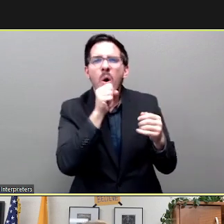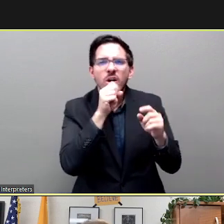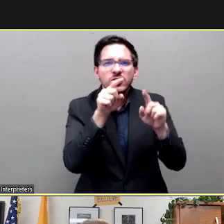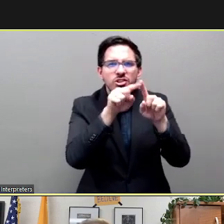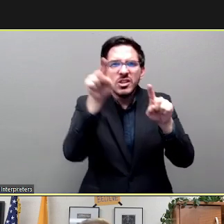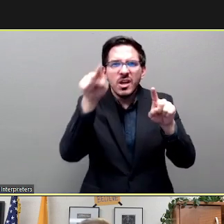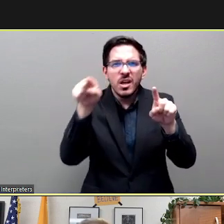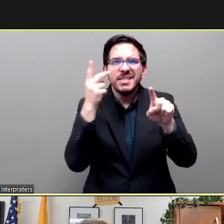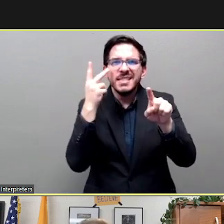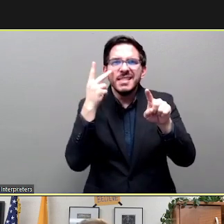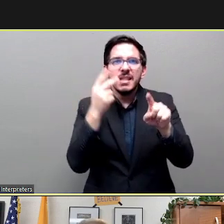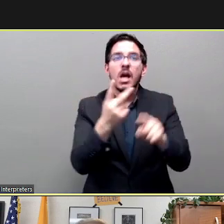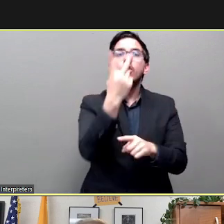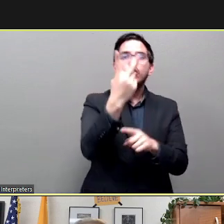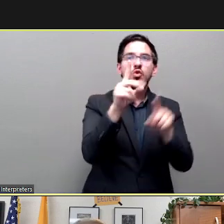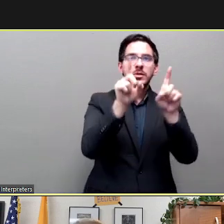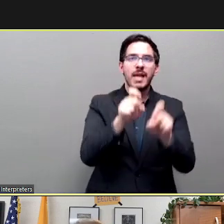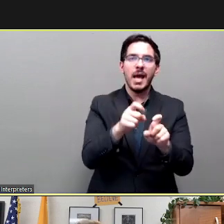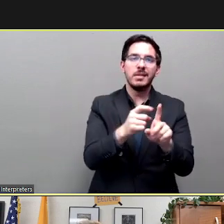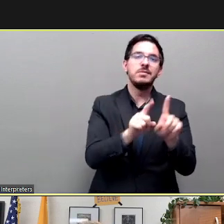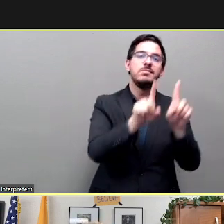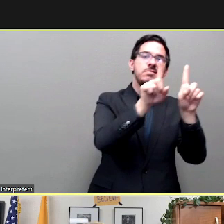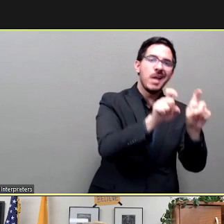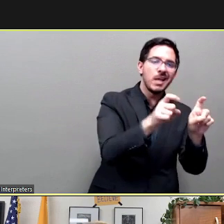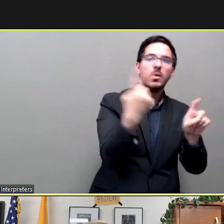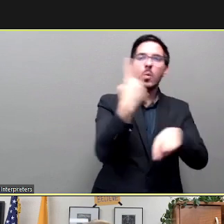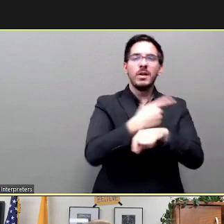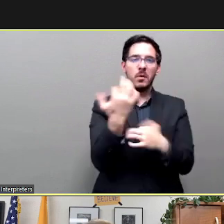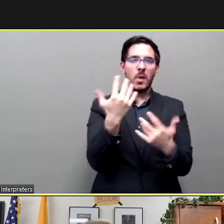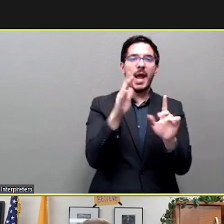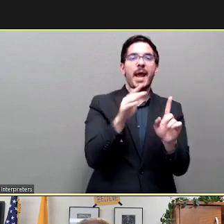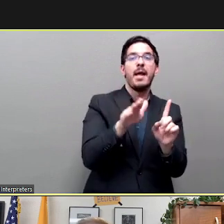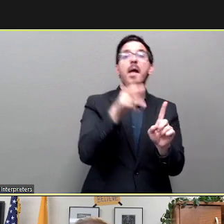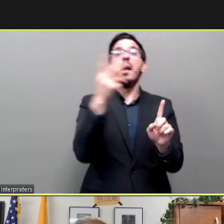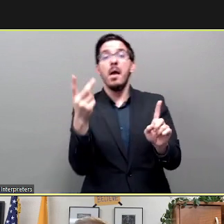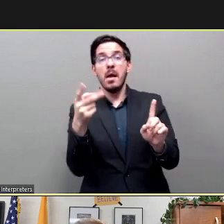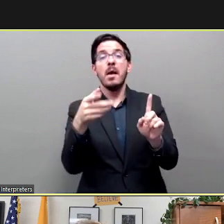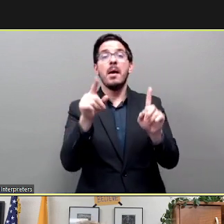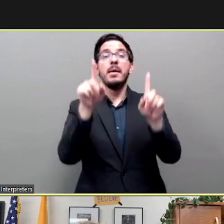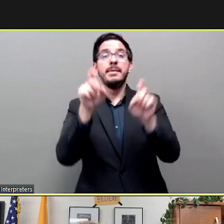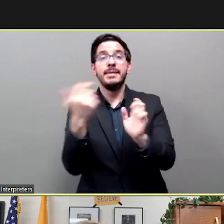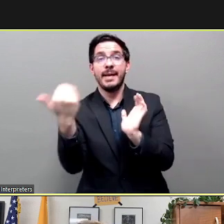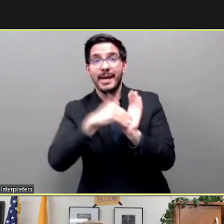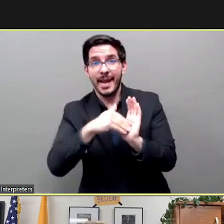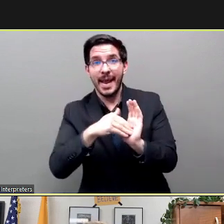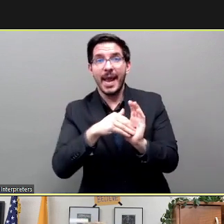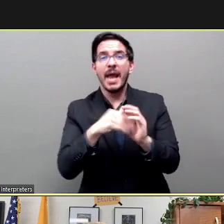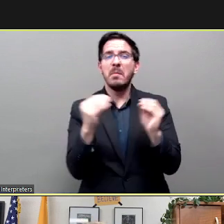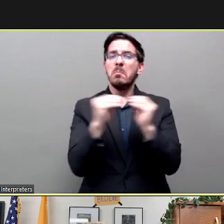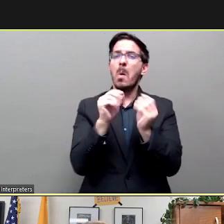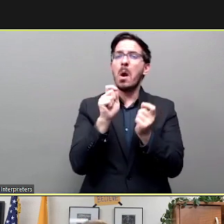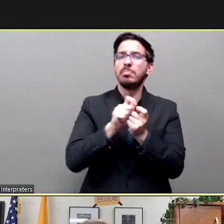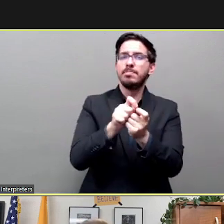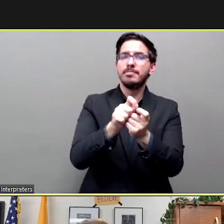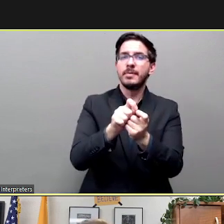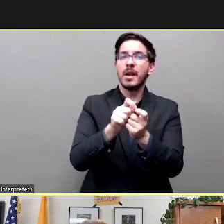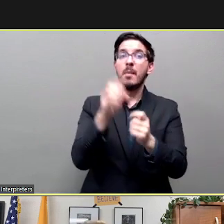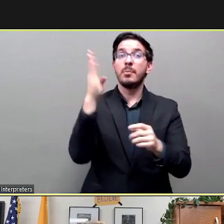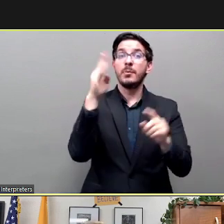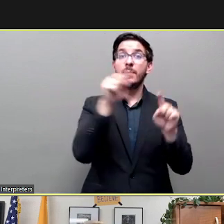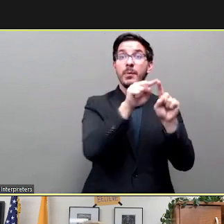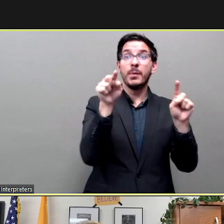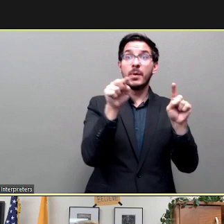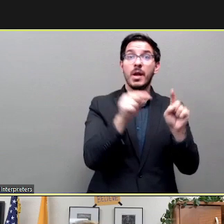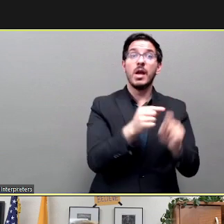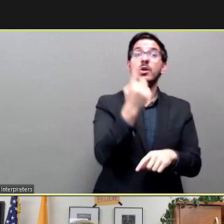2 tests 1 day apart, a little more accurate. And then the next line, 2 tests 2 days apart, more accurate than that.